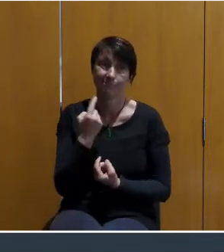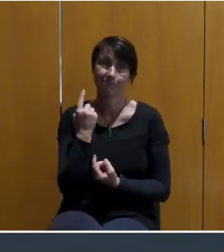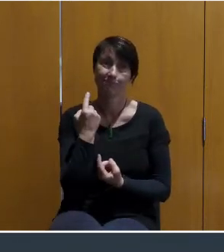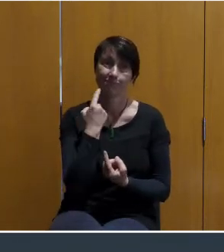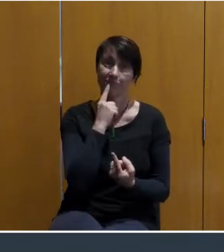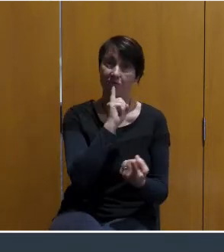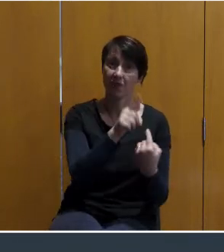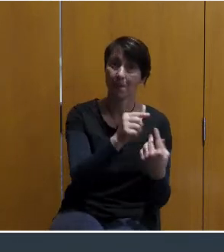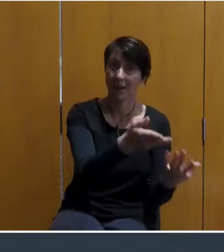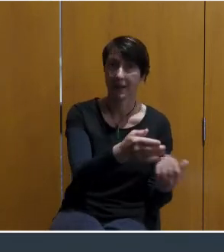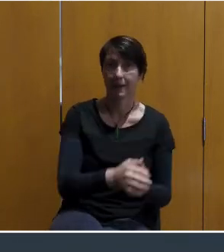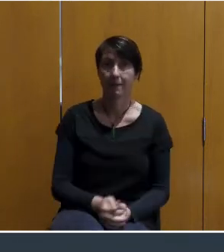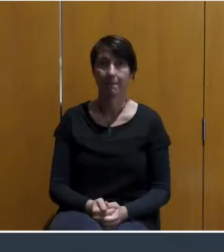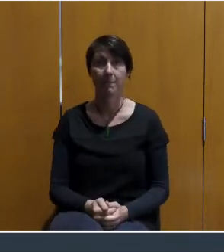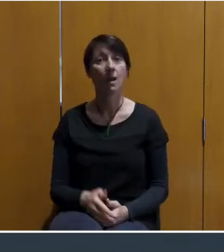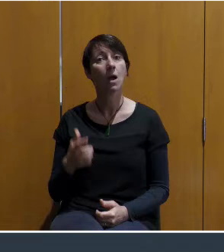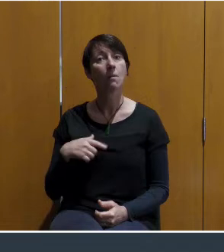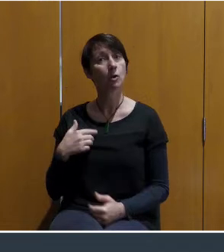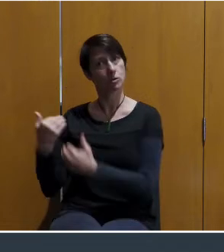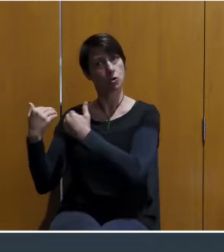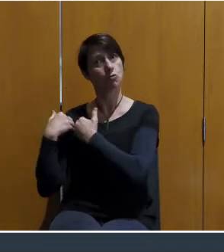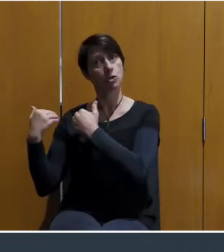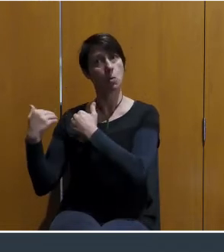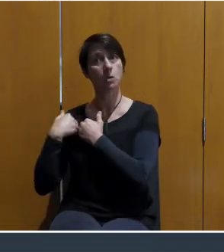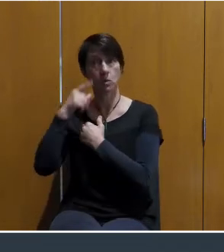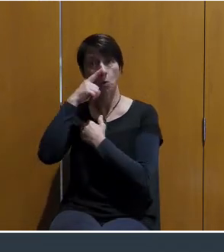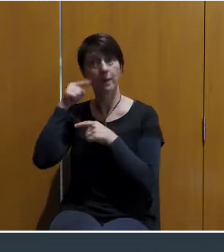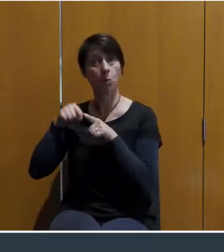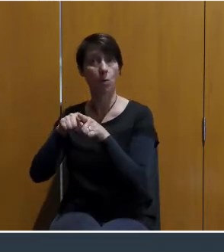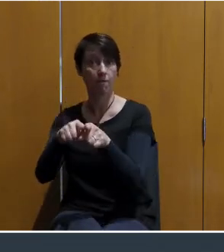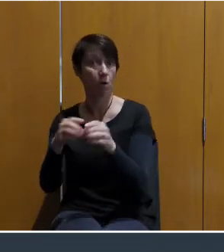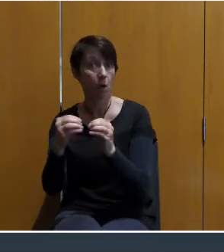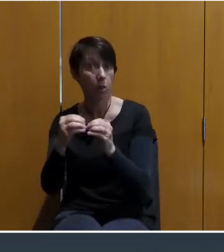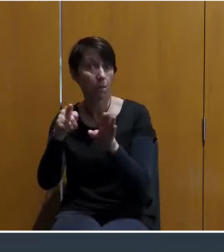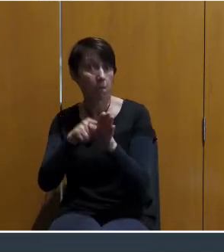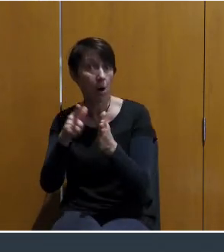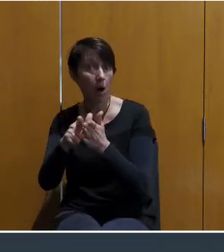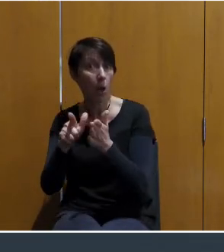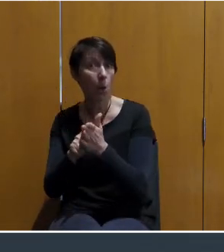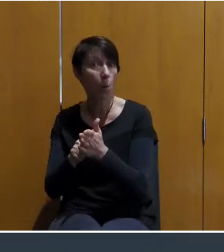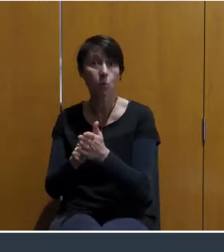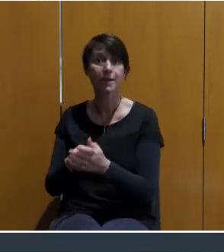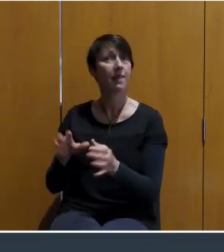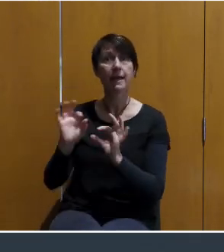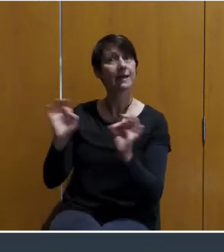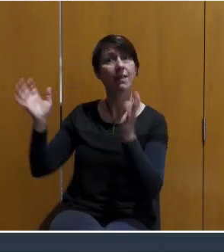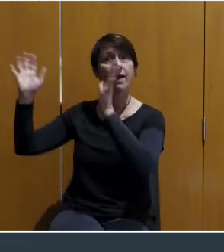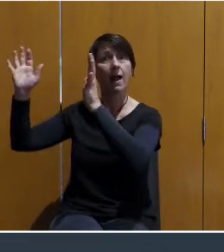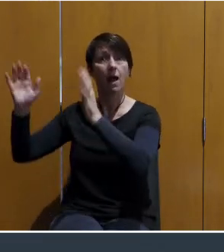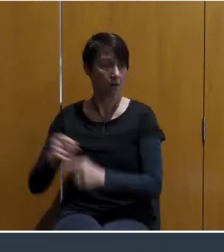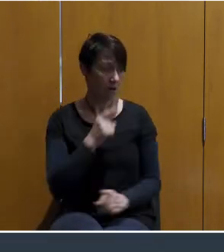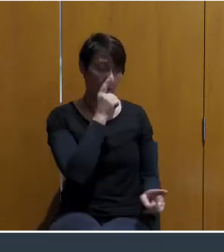are following the bylaws, and nothing happens to Joe Bloggs, who is not picking up his poo and doing whatever he